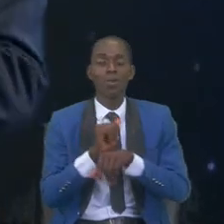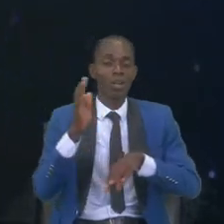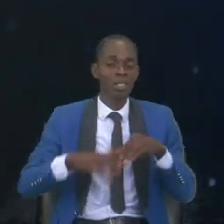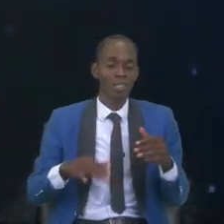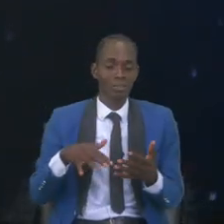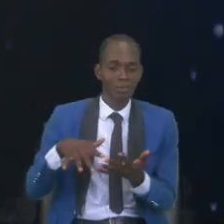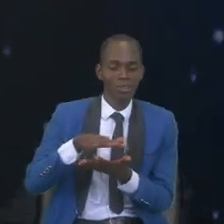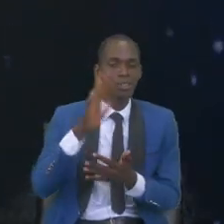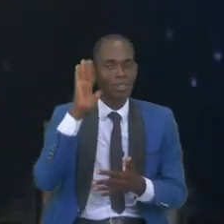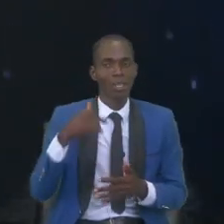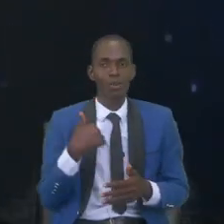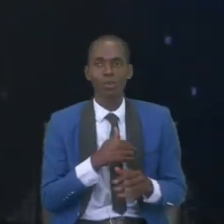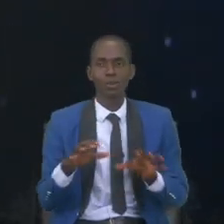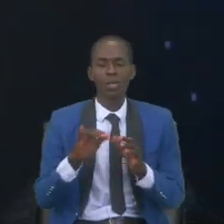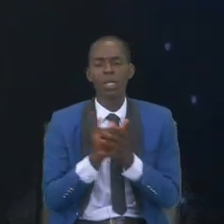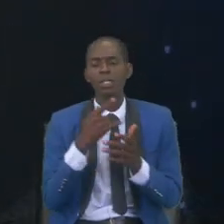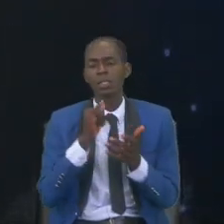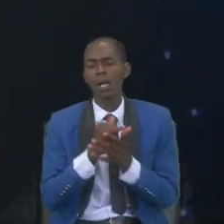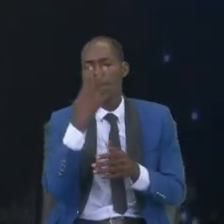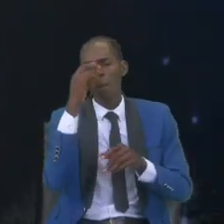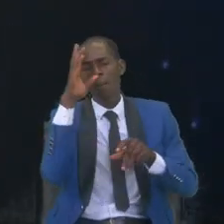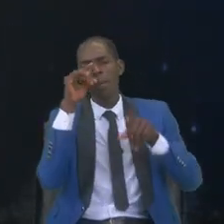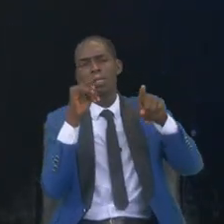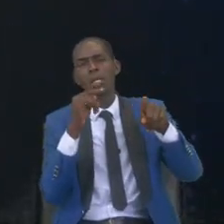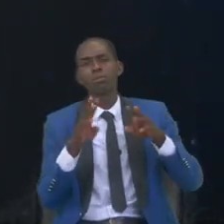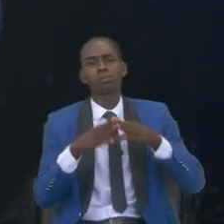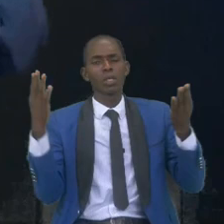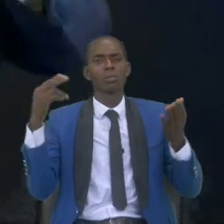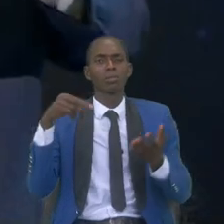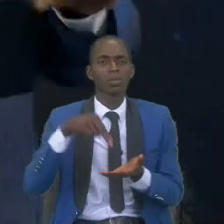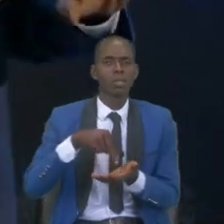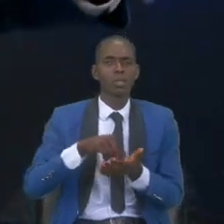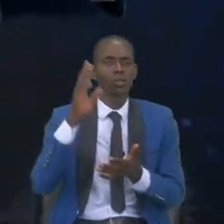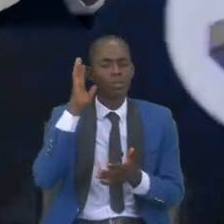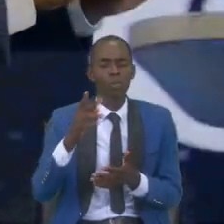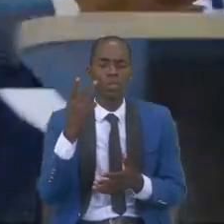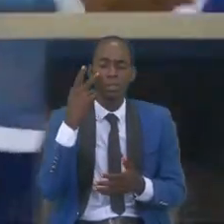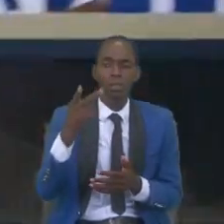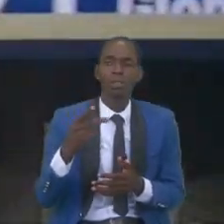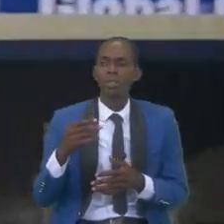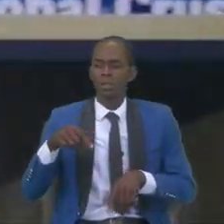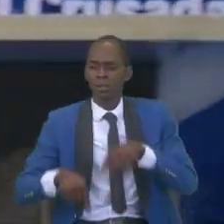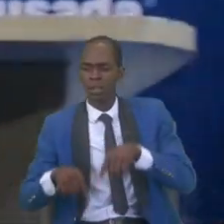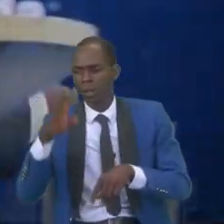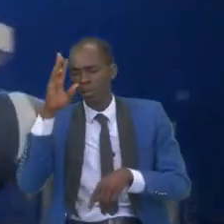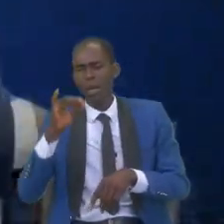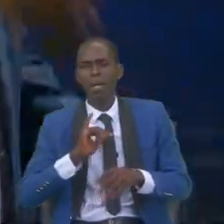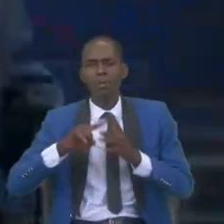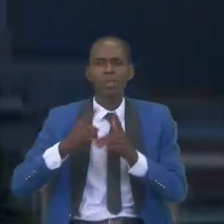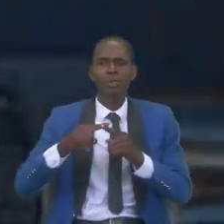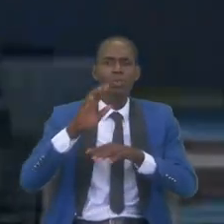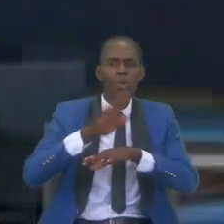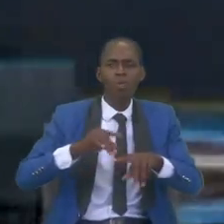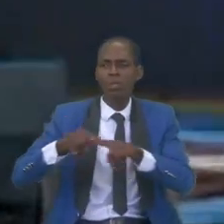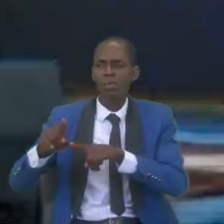do. I said, that blind man there, get up, you're going to be healed. The lame one there. And then I began to mention all those problems. I